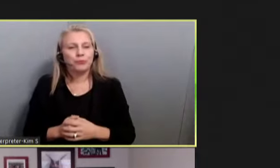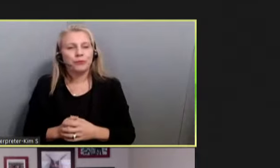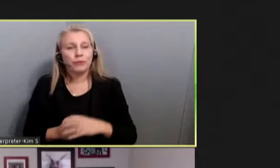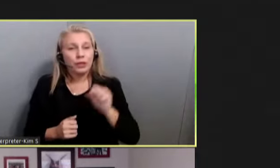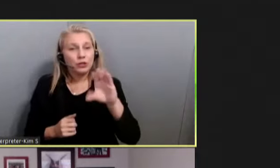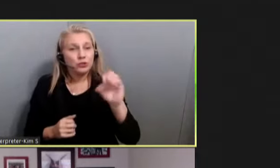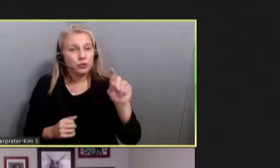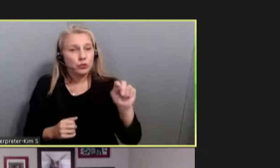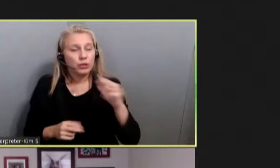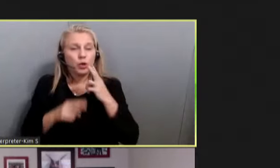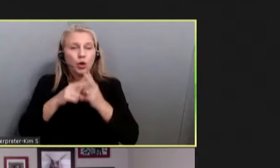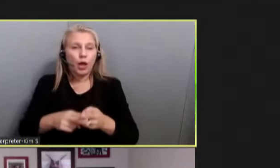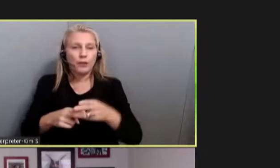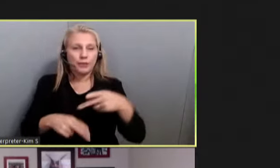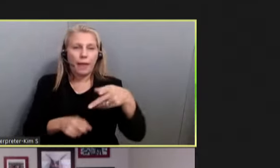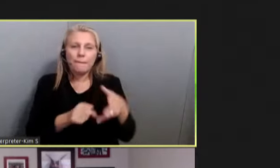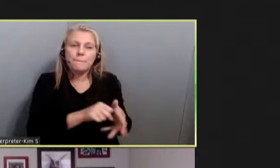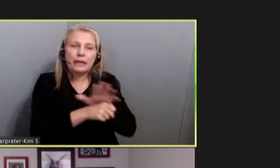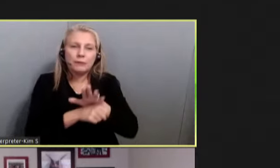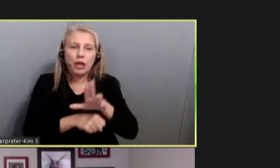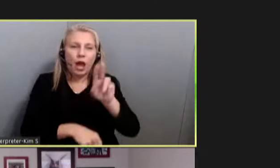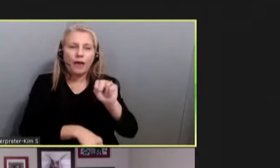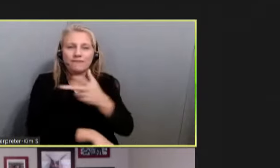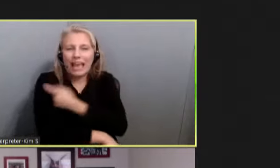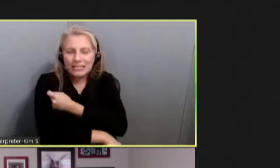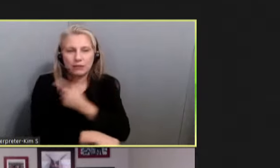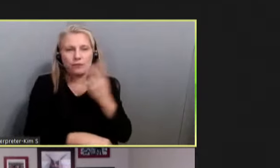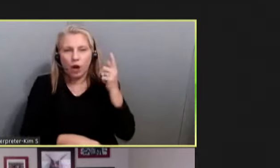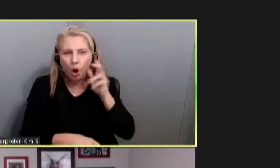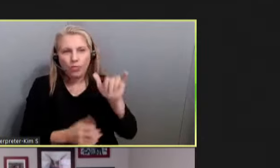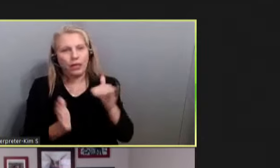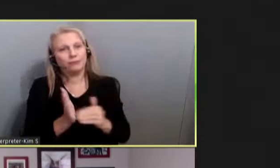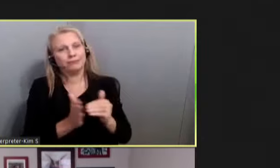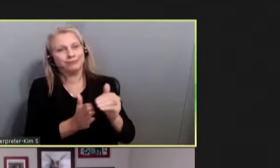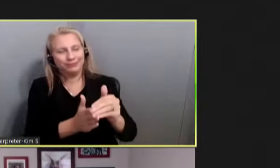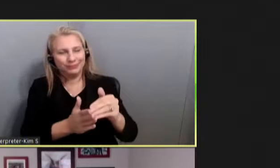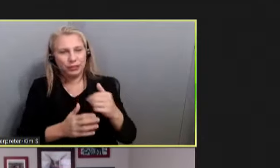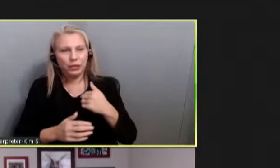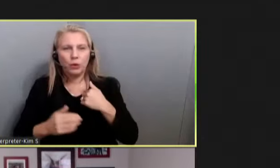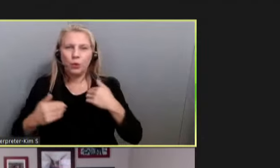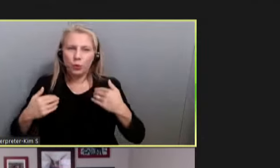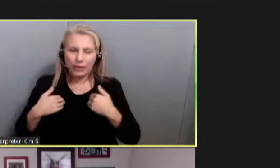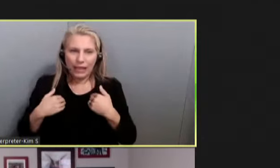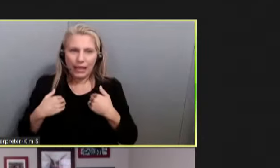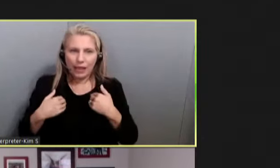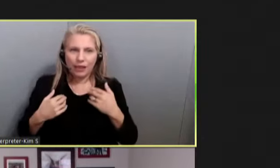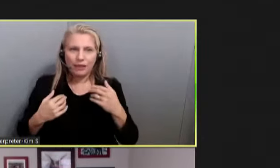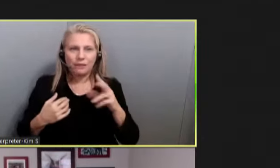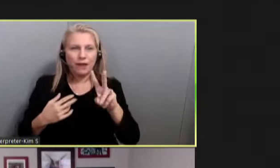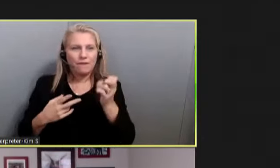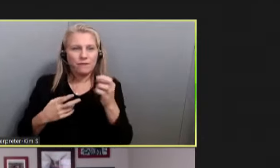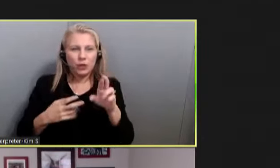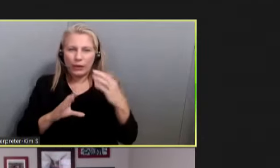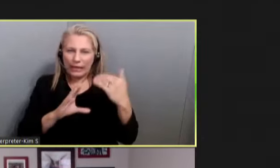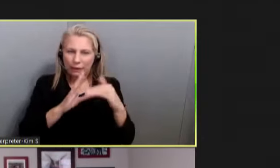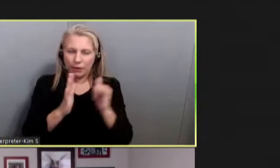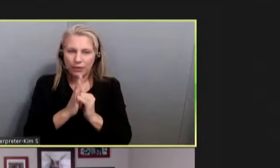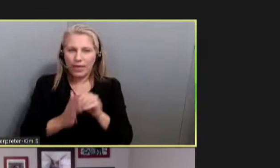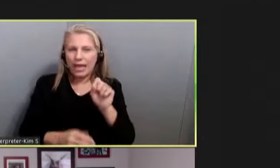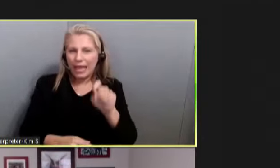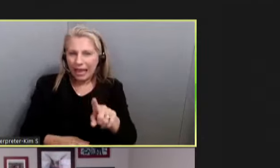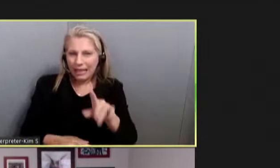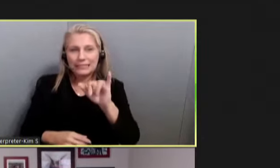Scott, you called this the pandemic of the unvaccinated, and I've heard that numerous times. We have a viewer email that